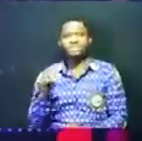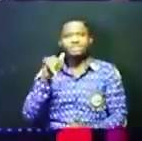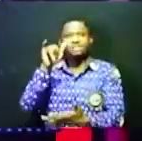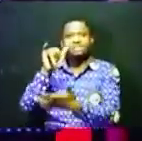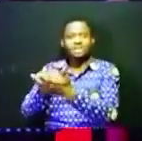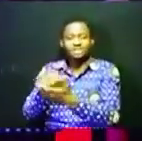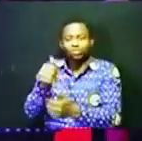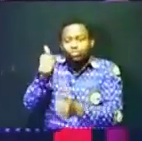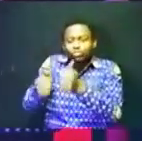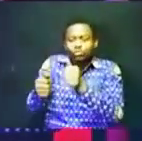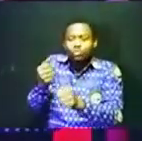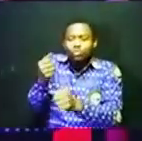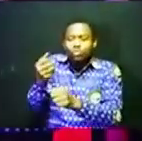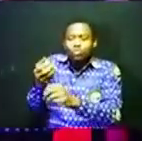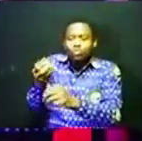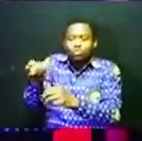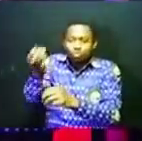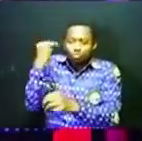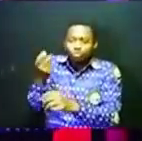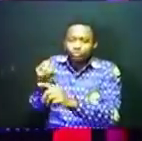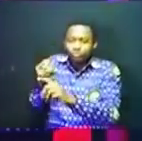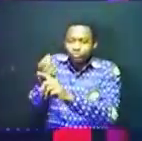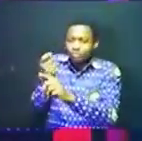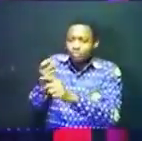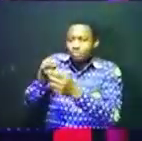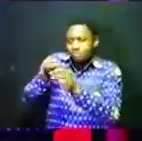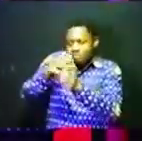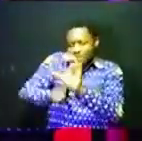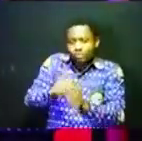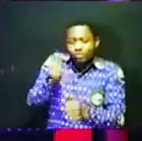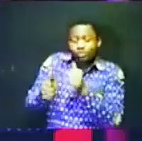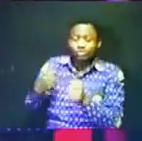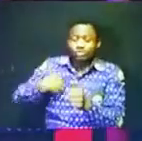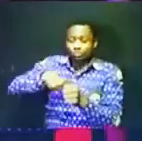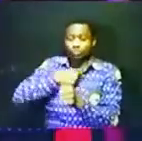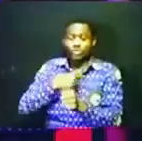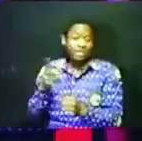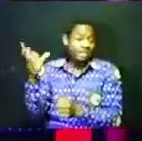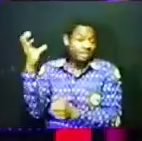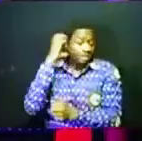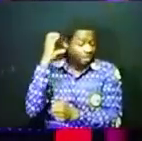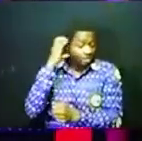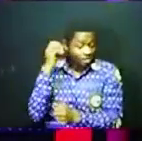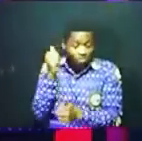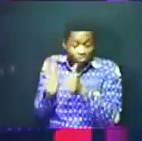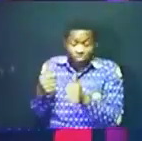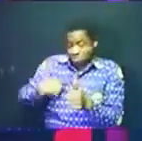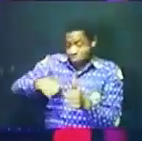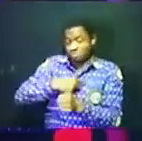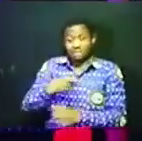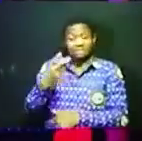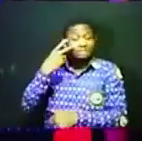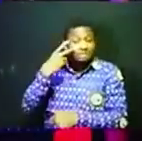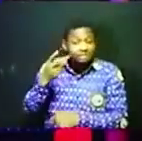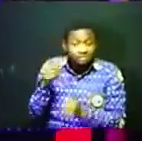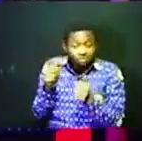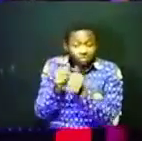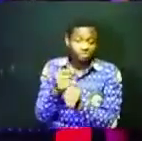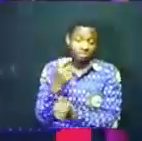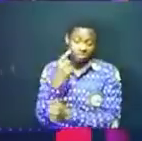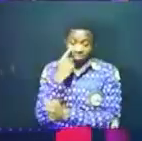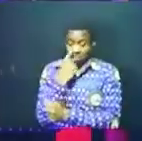beginning, which we have heard, which we have seen with our